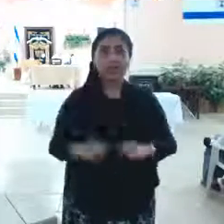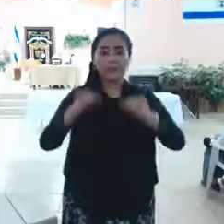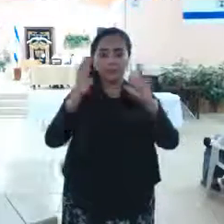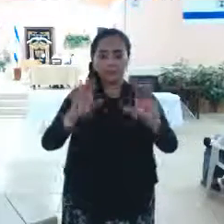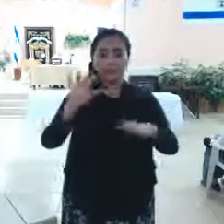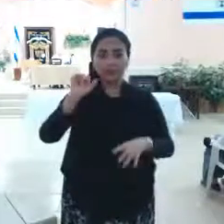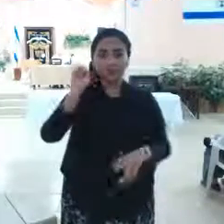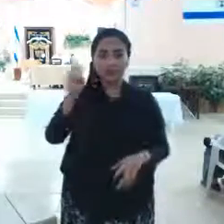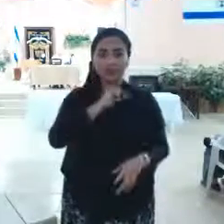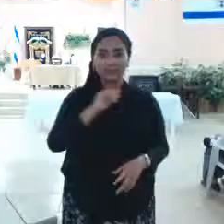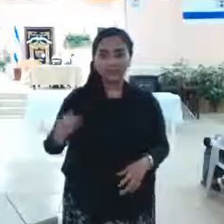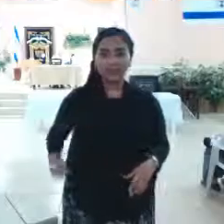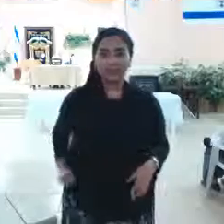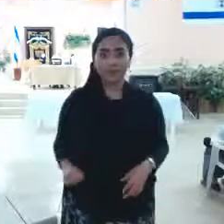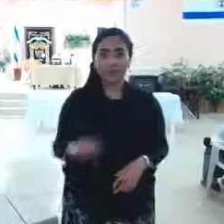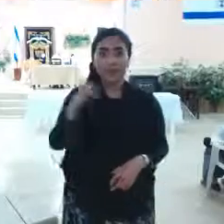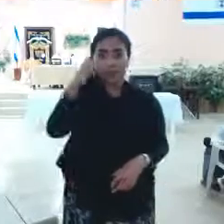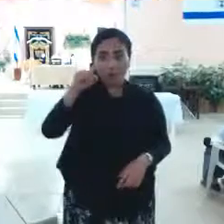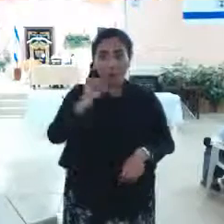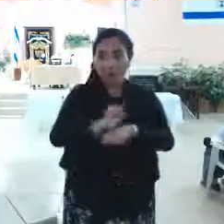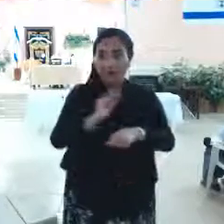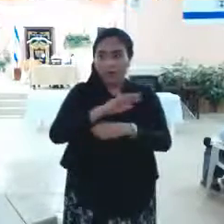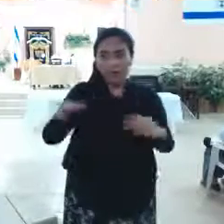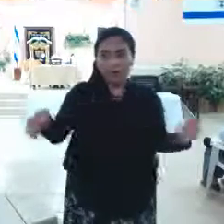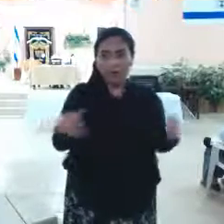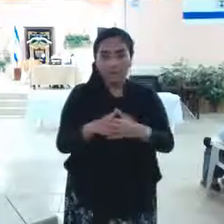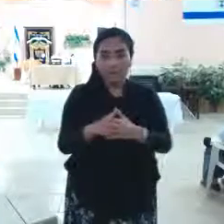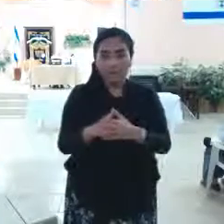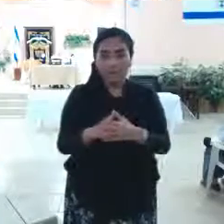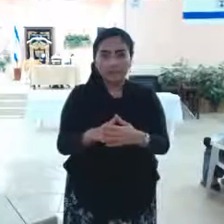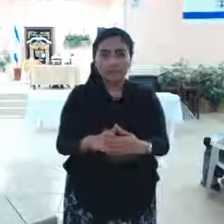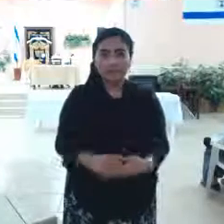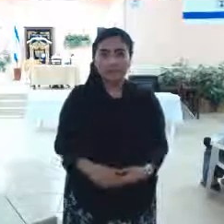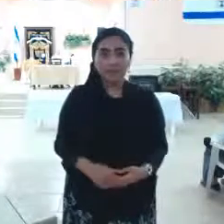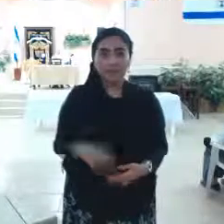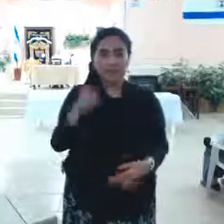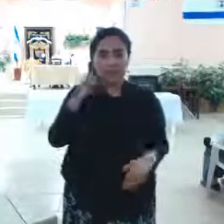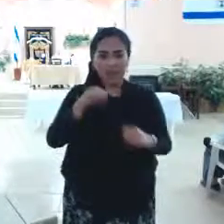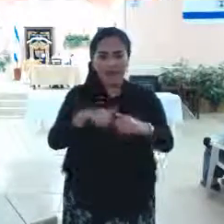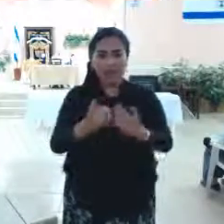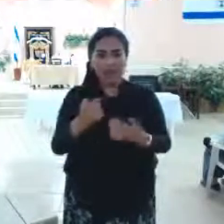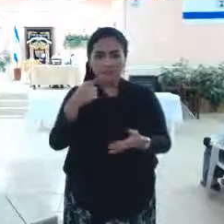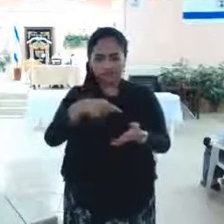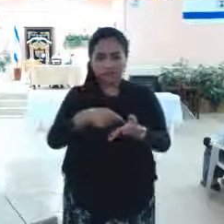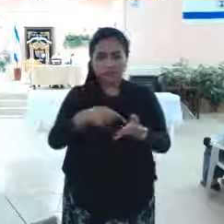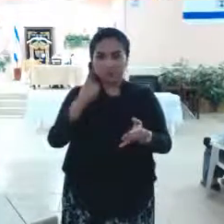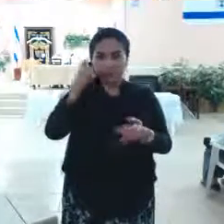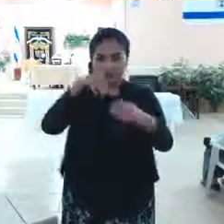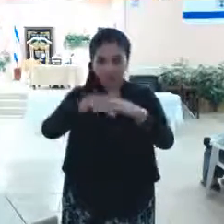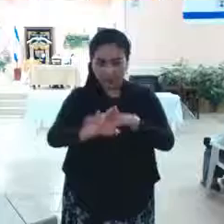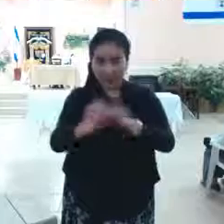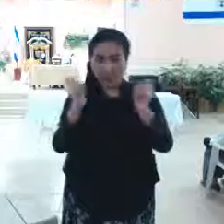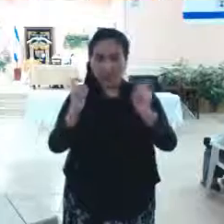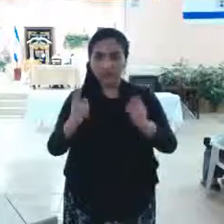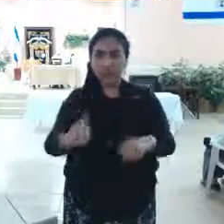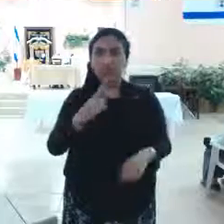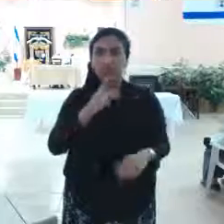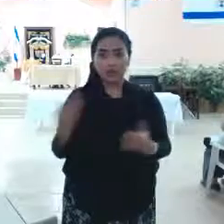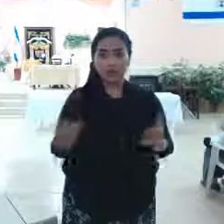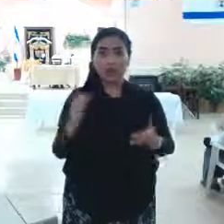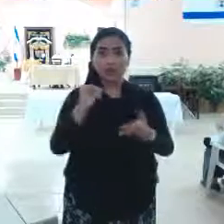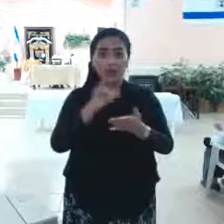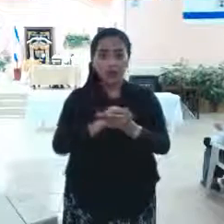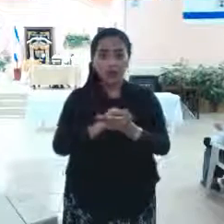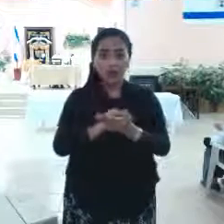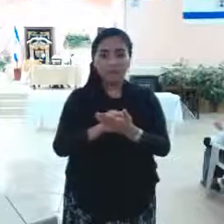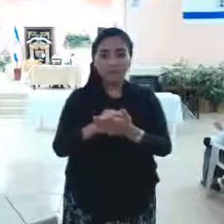fast. Blessed is Yahshua HaMashiach for the work in general. But how to ask for money to celebrate the feast? Here